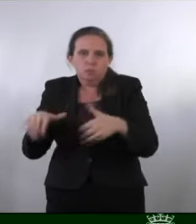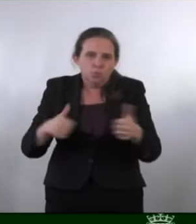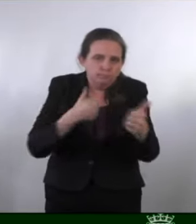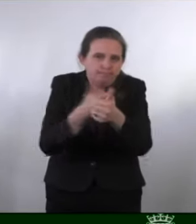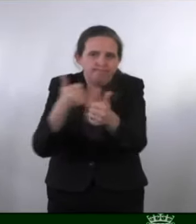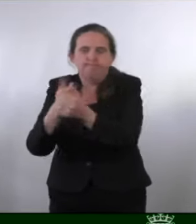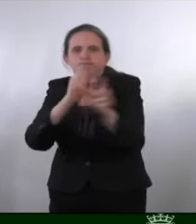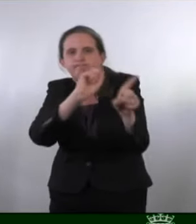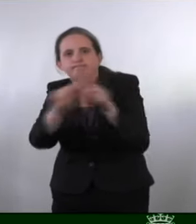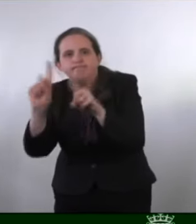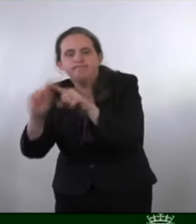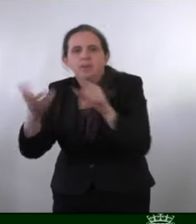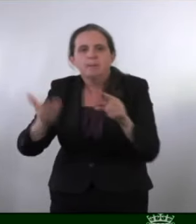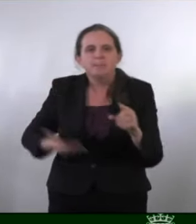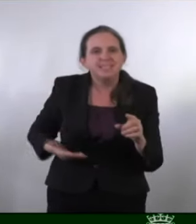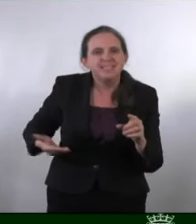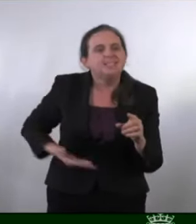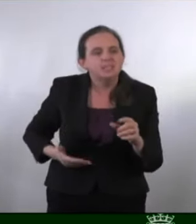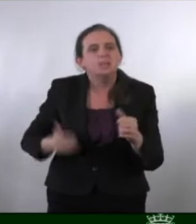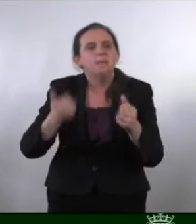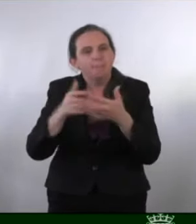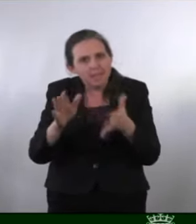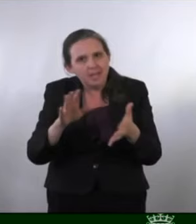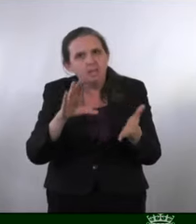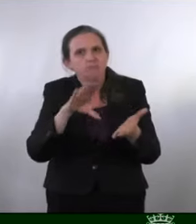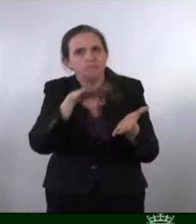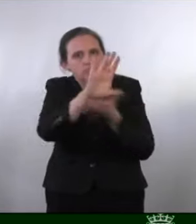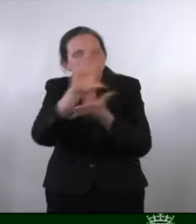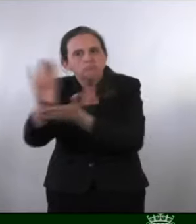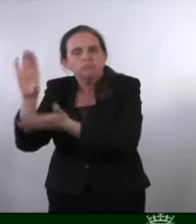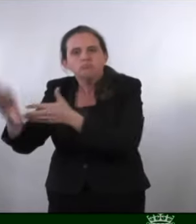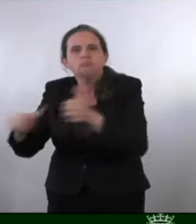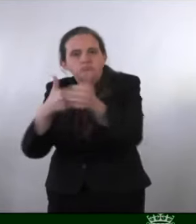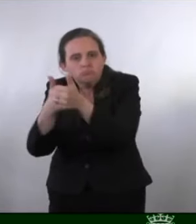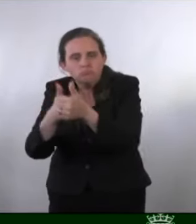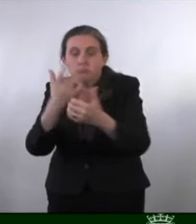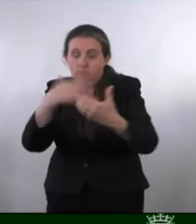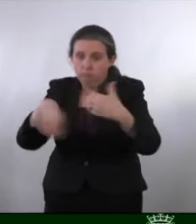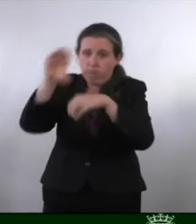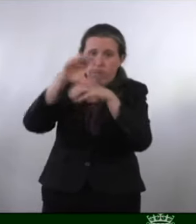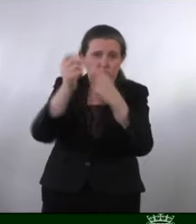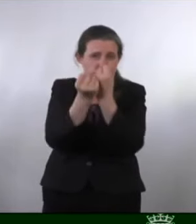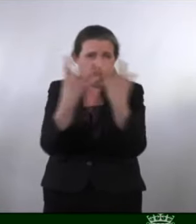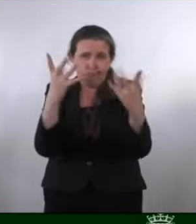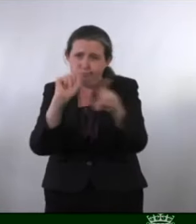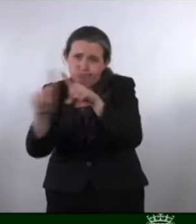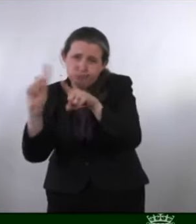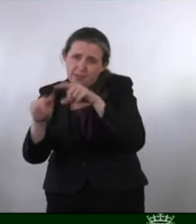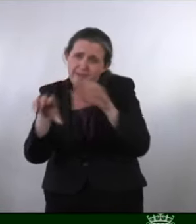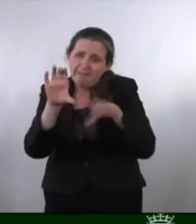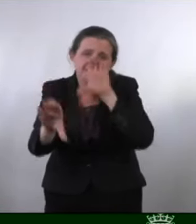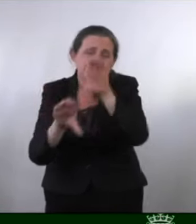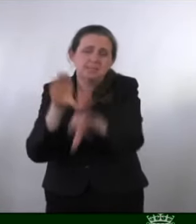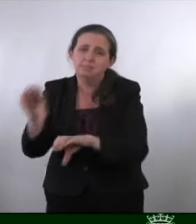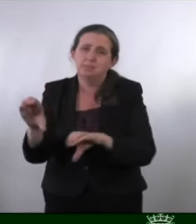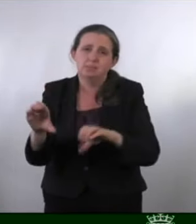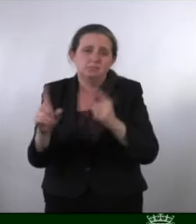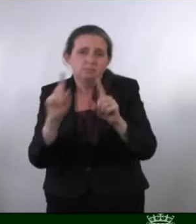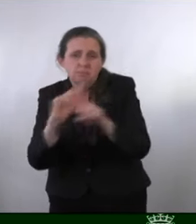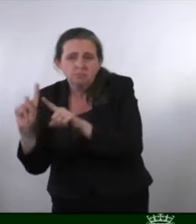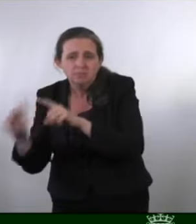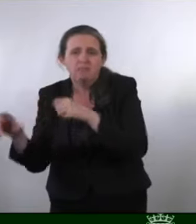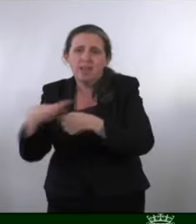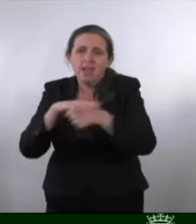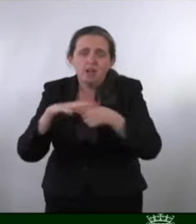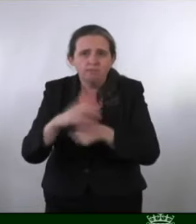in their constituencies. And that is on top of the investment that we've made in the VAT